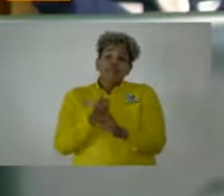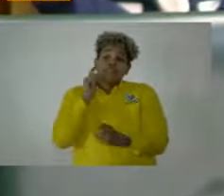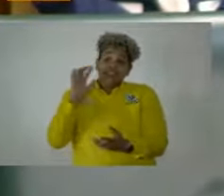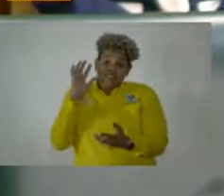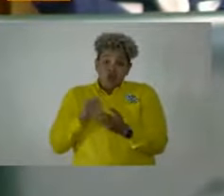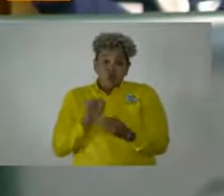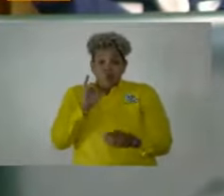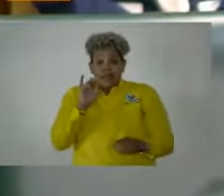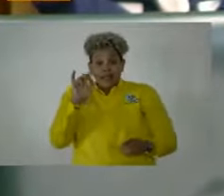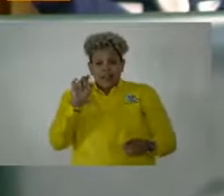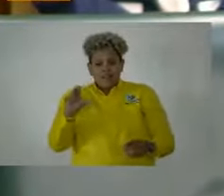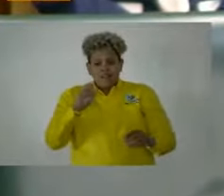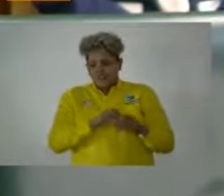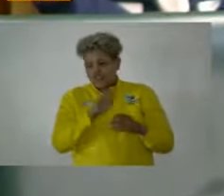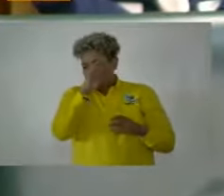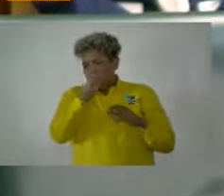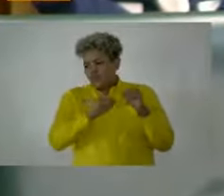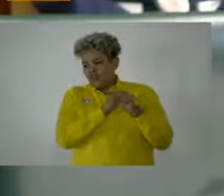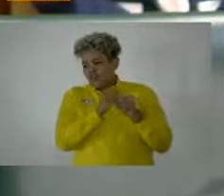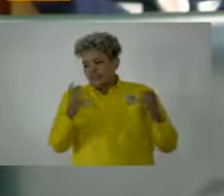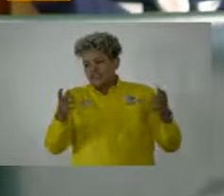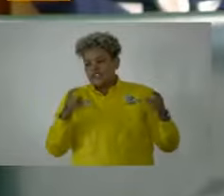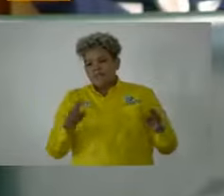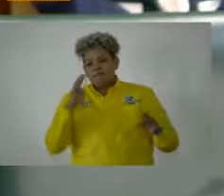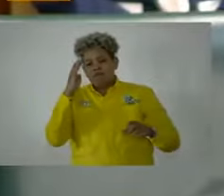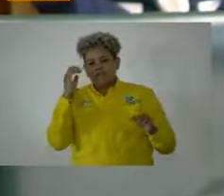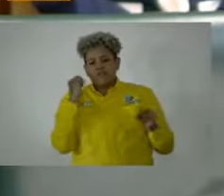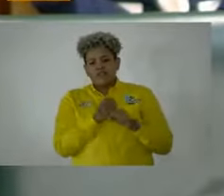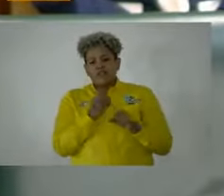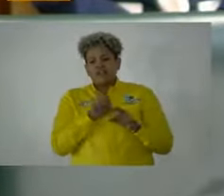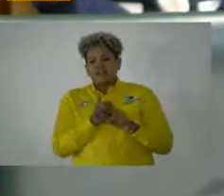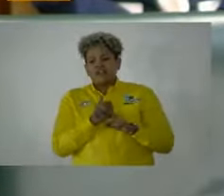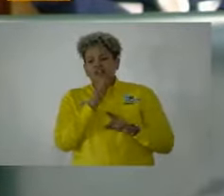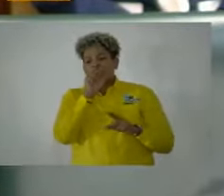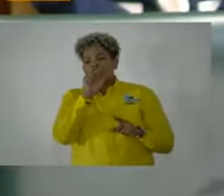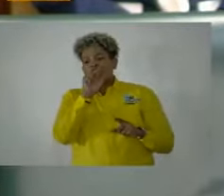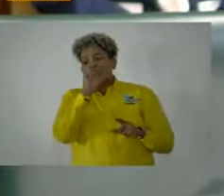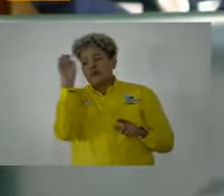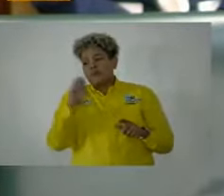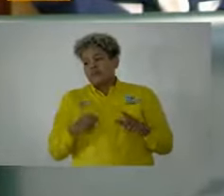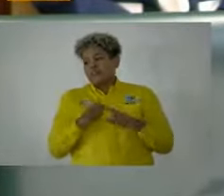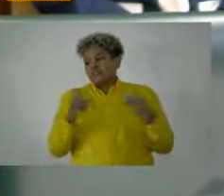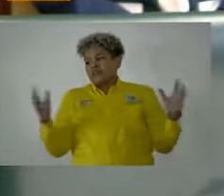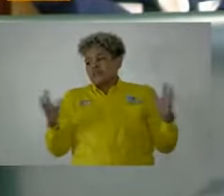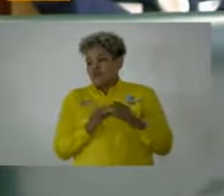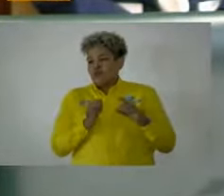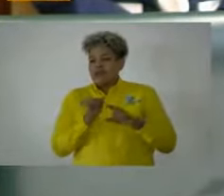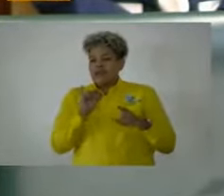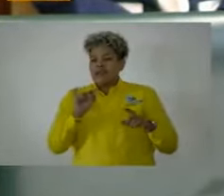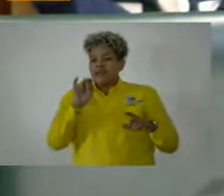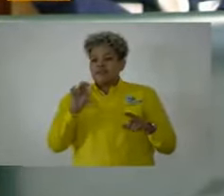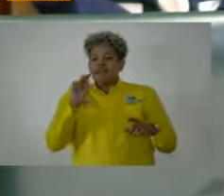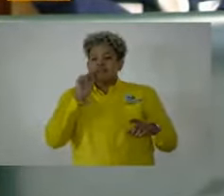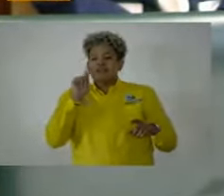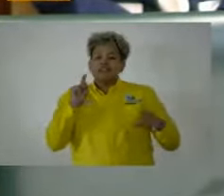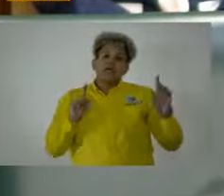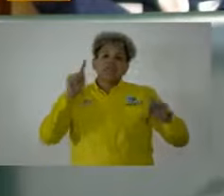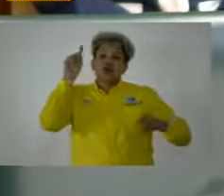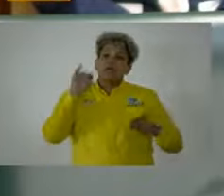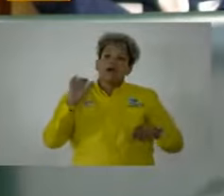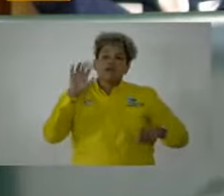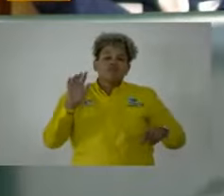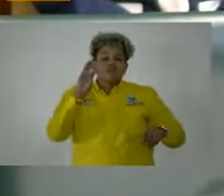accumulated inflation over those 4 years. Over those 4 years, 31% was the accumulated inflation. The tax has gone up